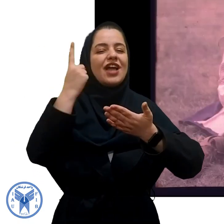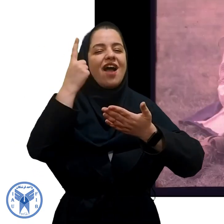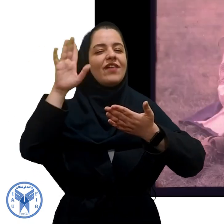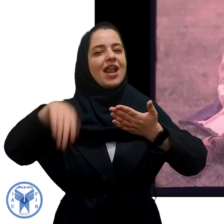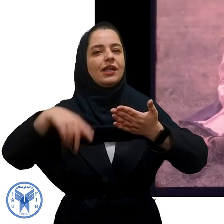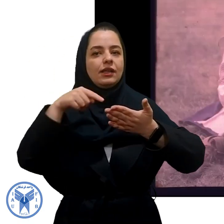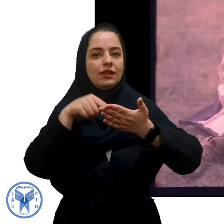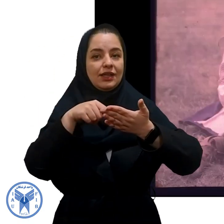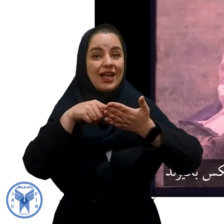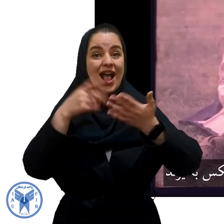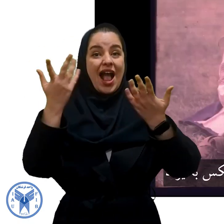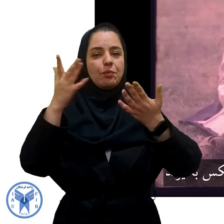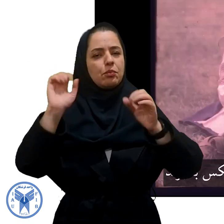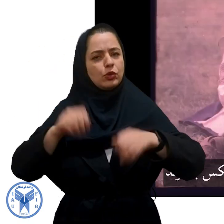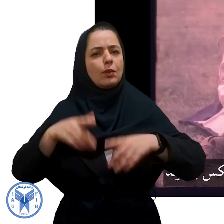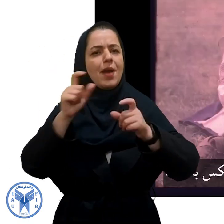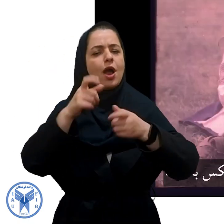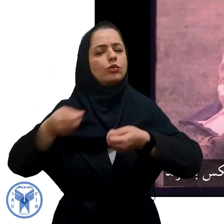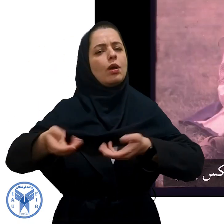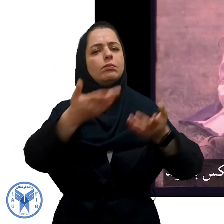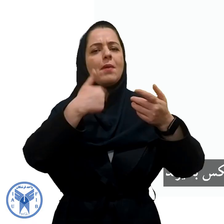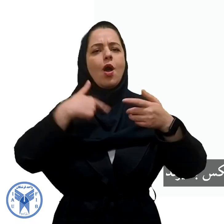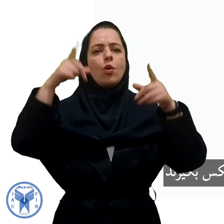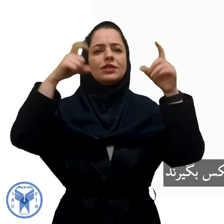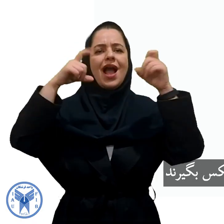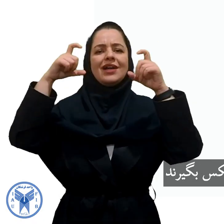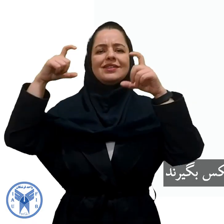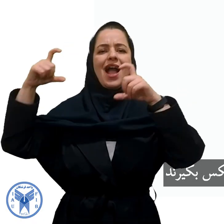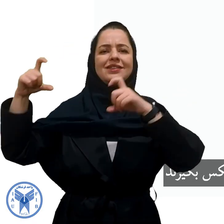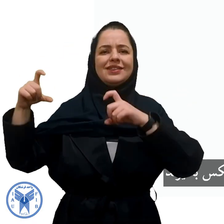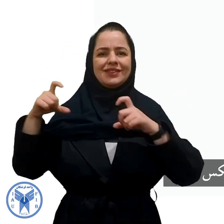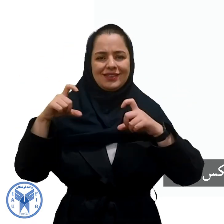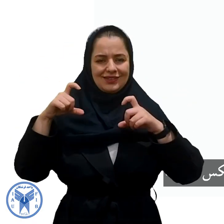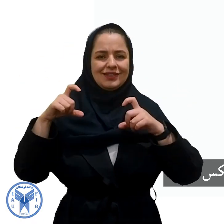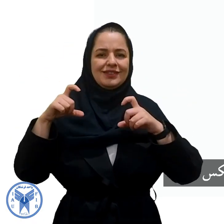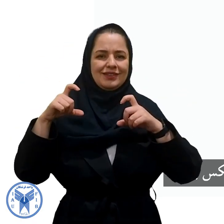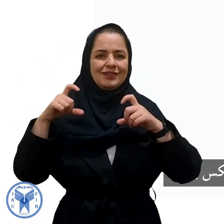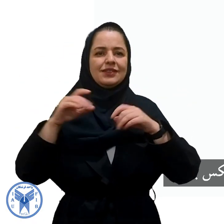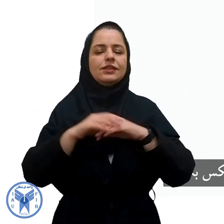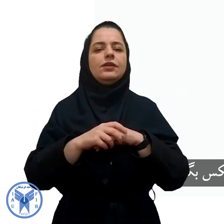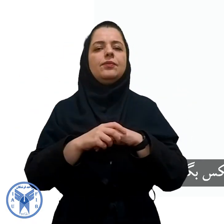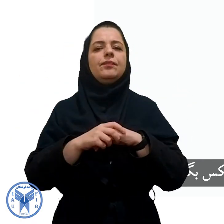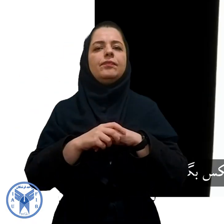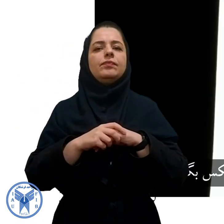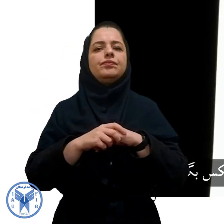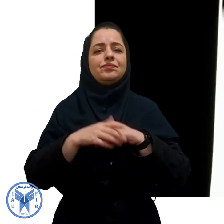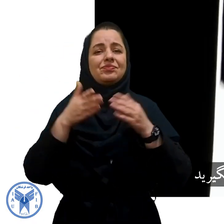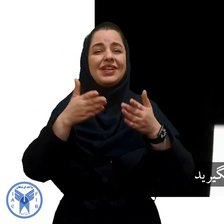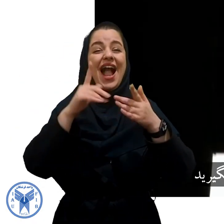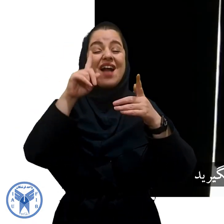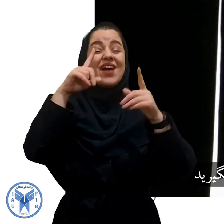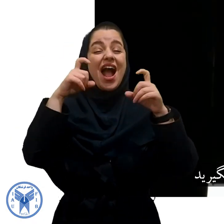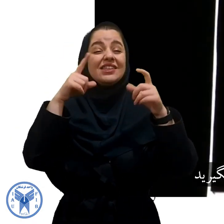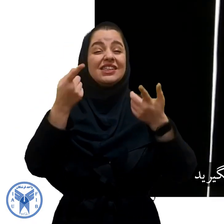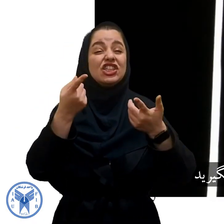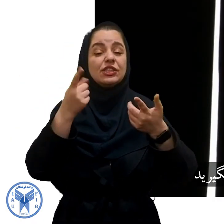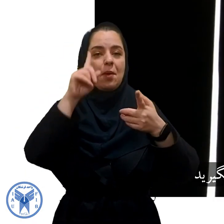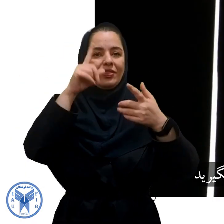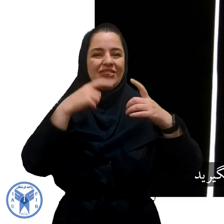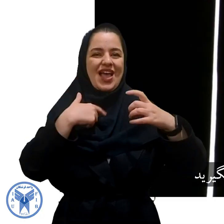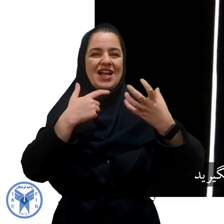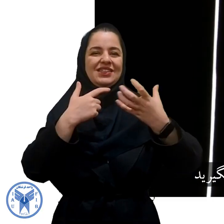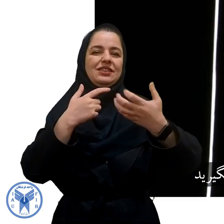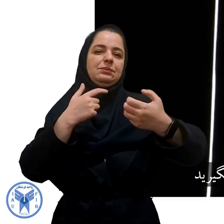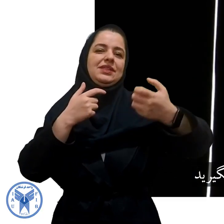screen plates enabled people to take a picture in their camera with a single plate that allowed the